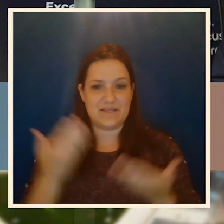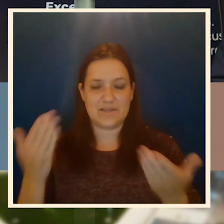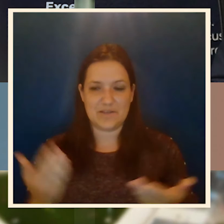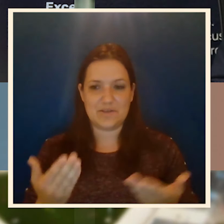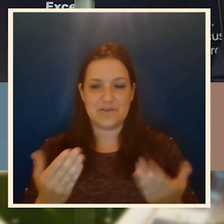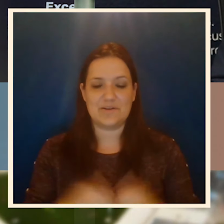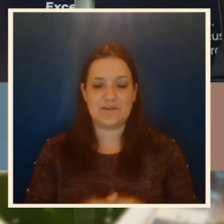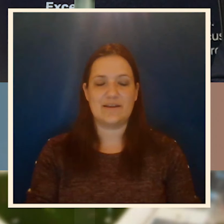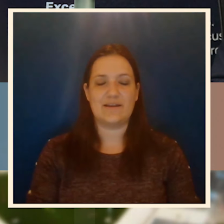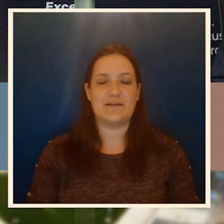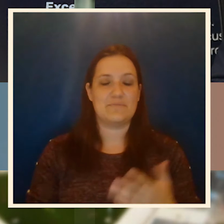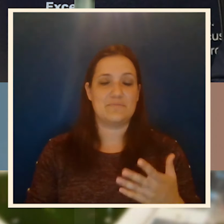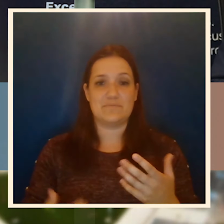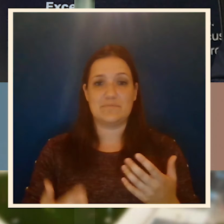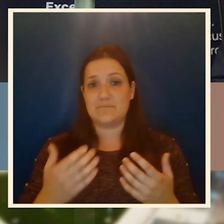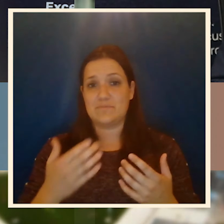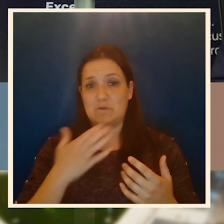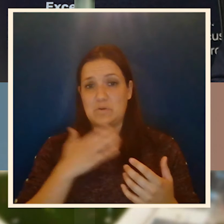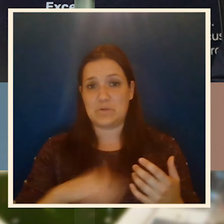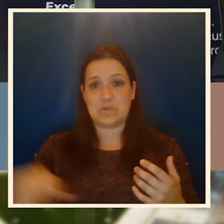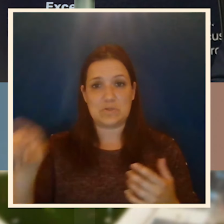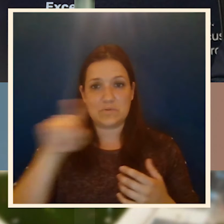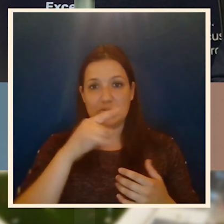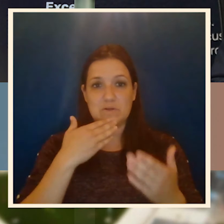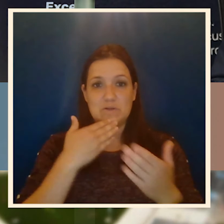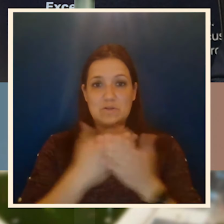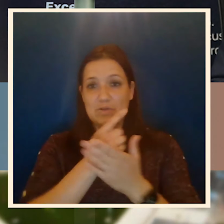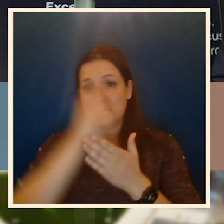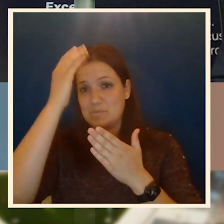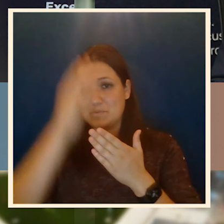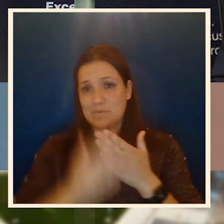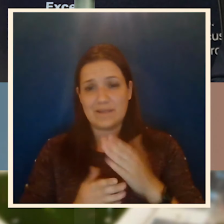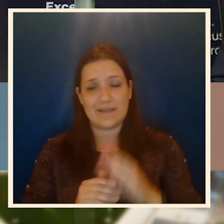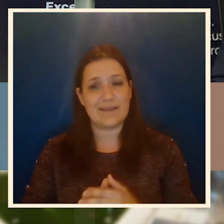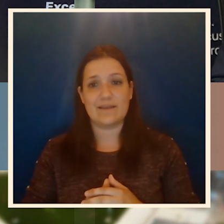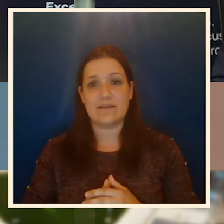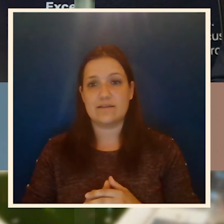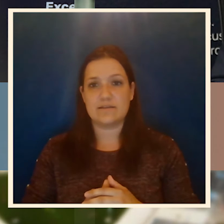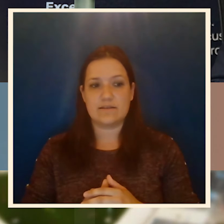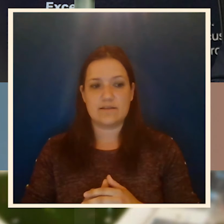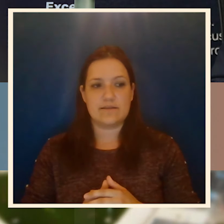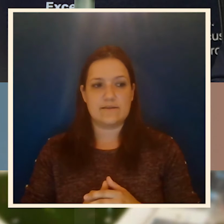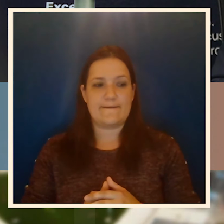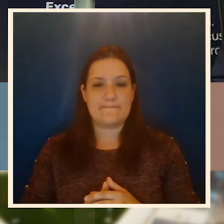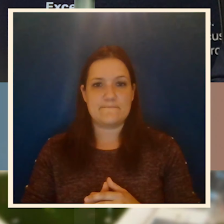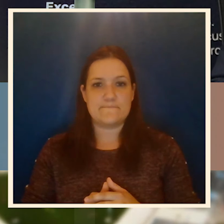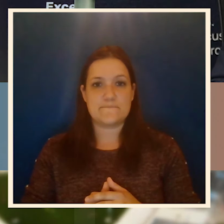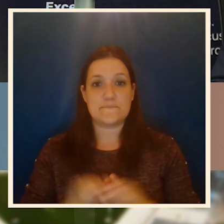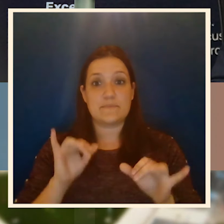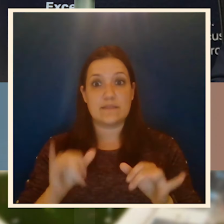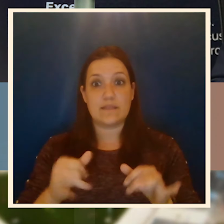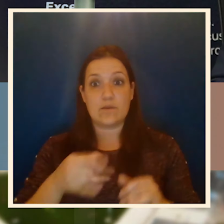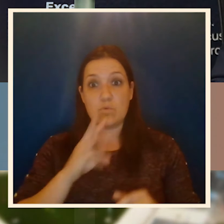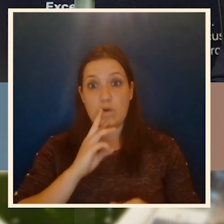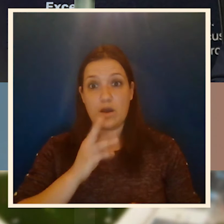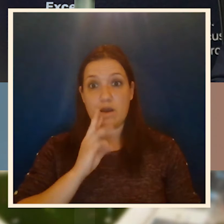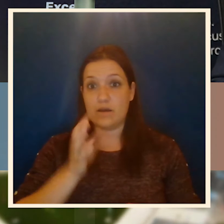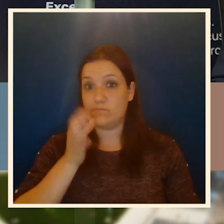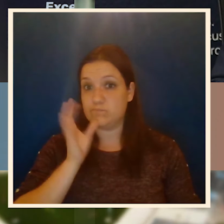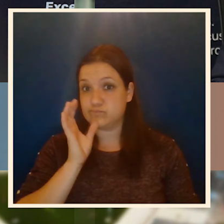all a great weekend. And please stay hydrated. Stay cool.